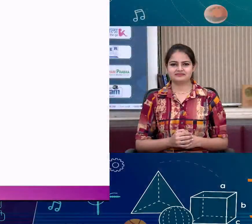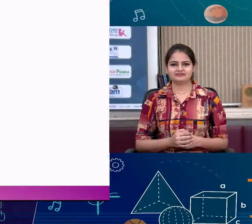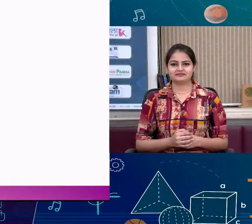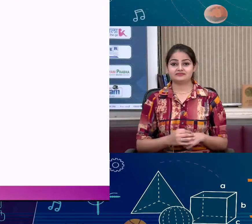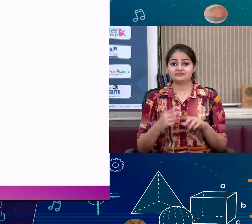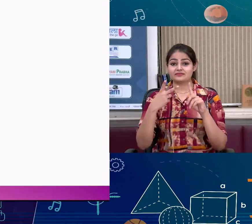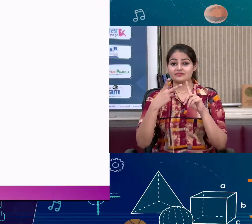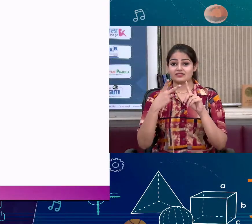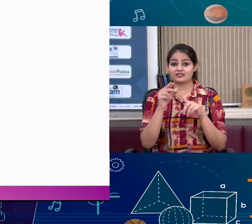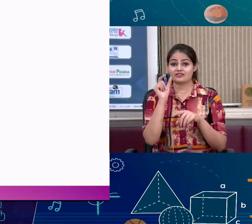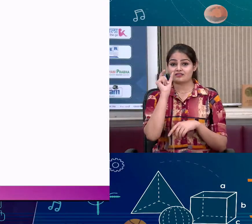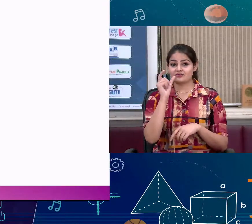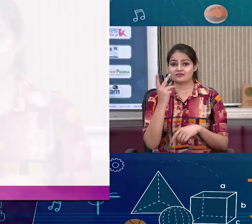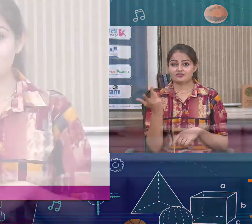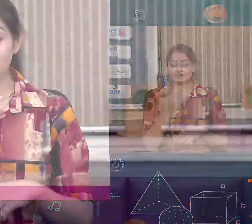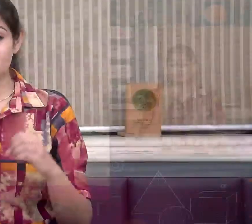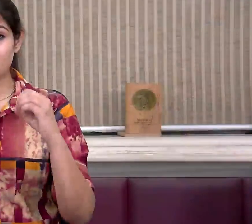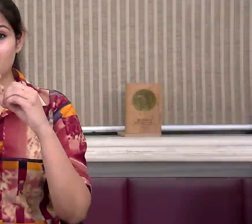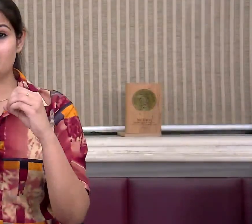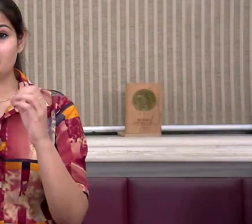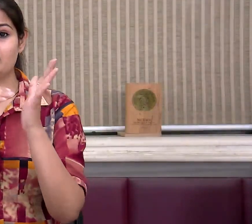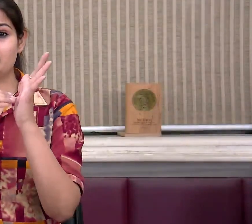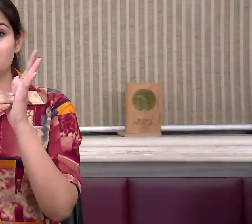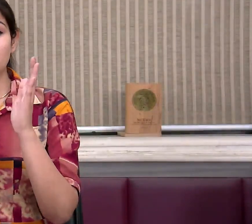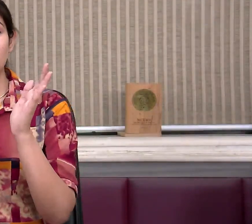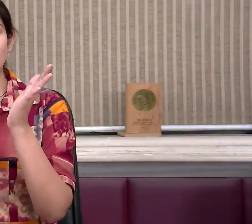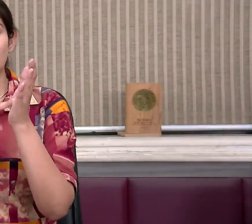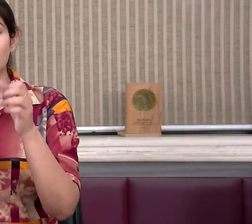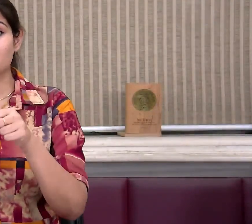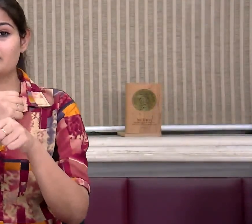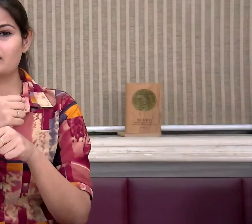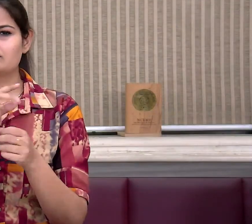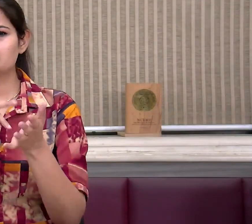The second word, buzzing.